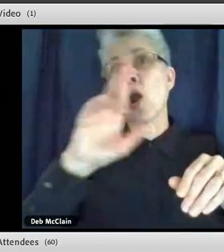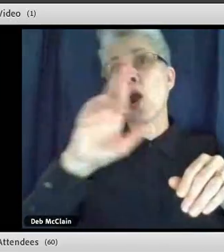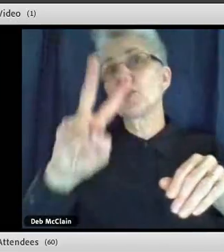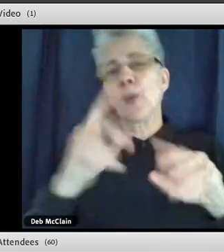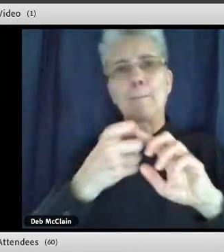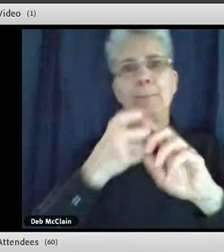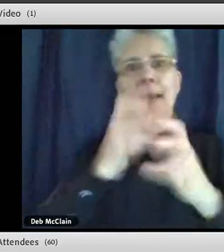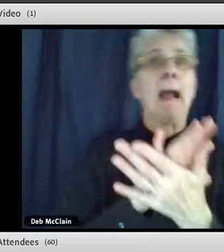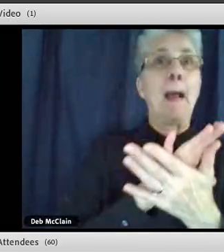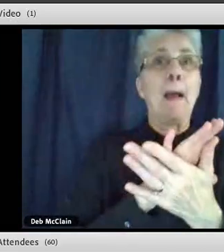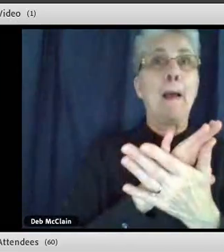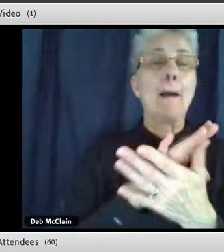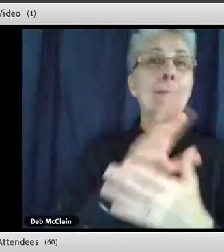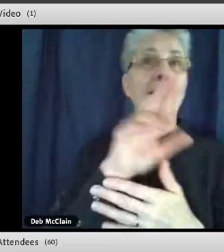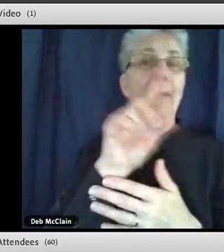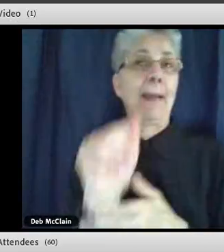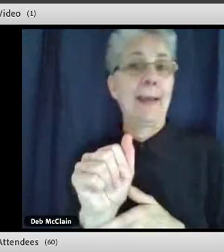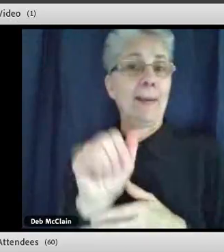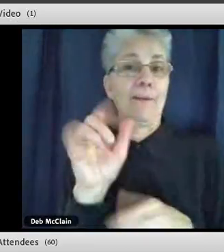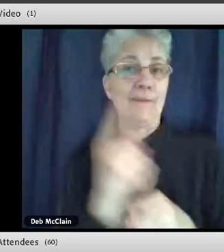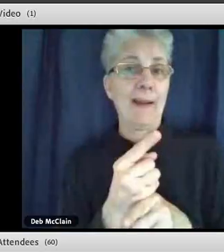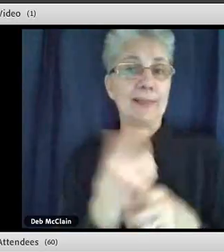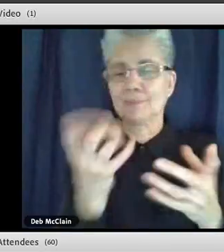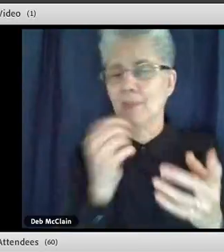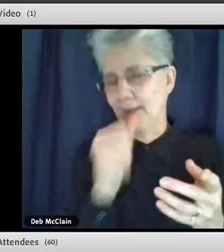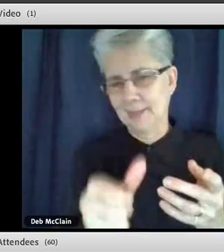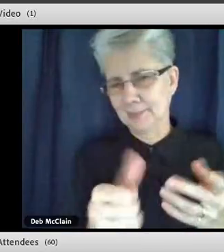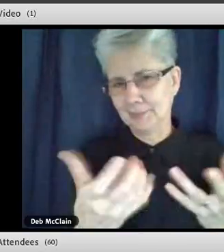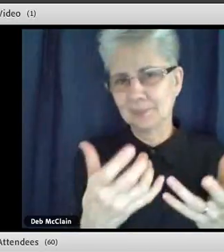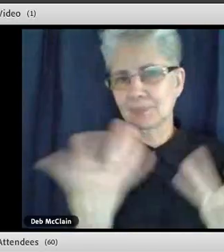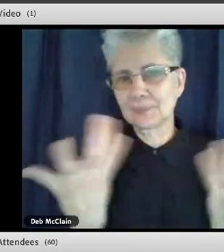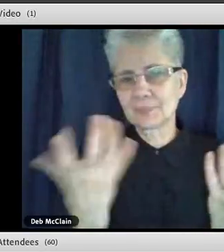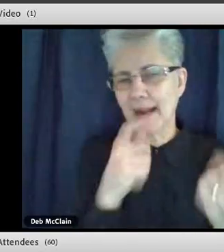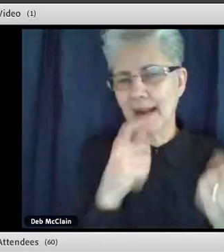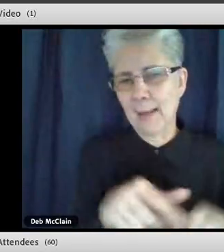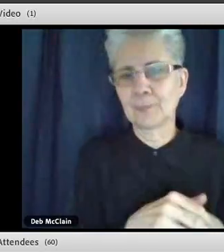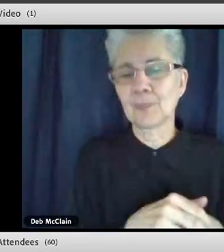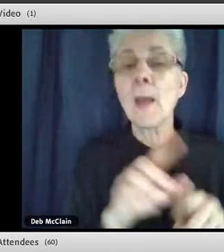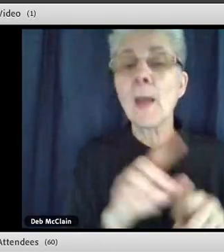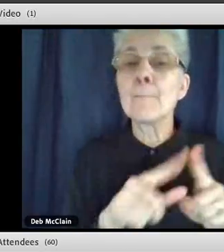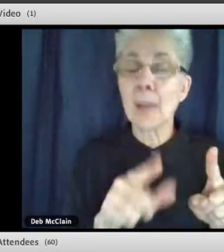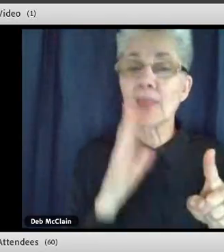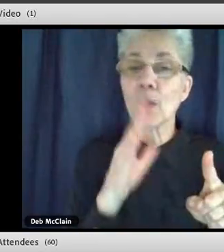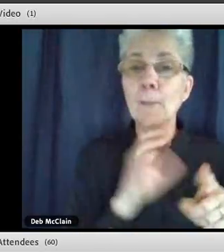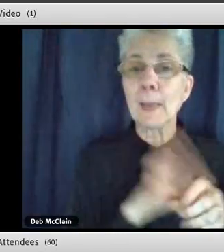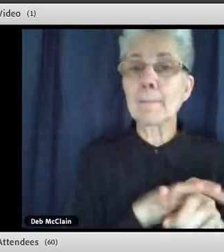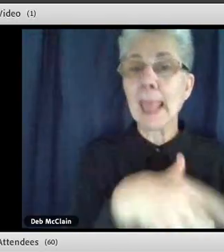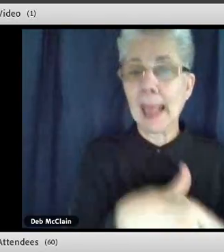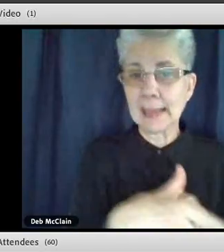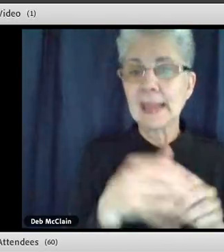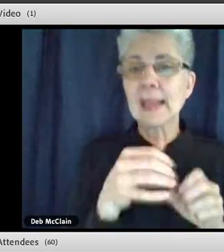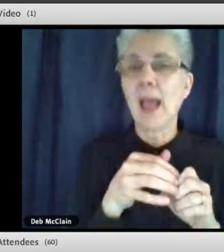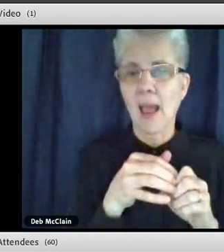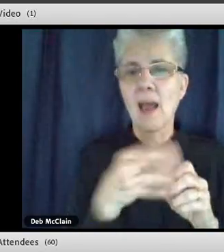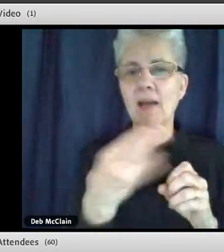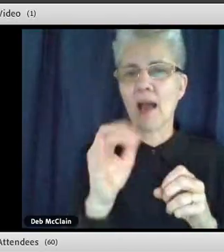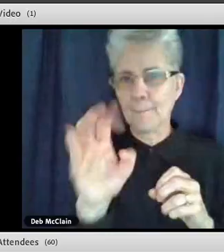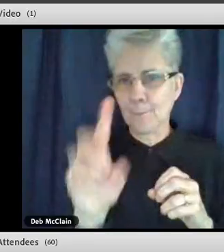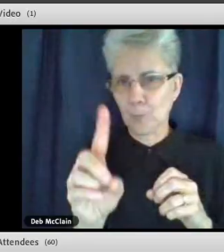records, sorry, to make them RDA. It just didn't happen. But there will be plenty of hybrid, they're called hybrid records, that you'll